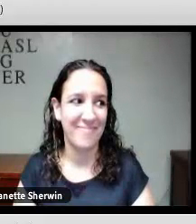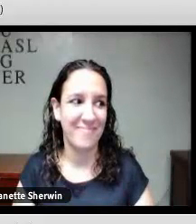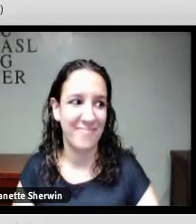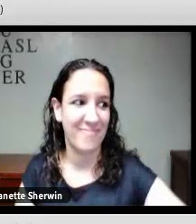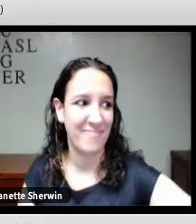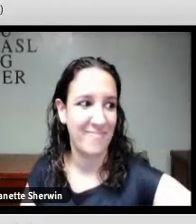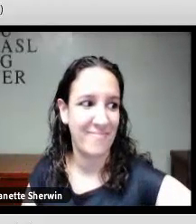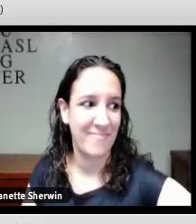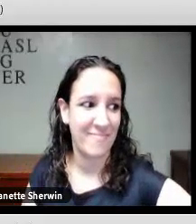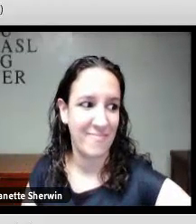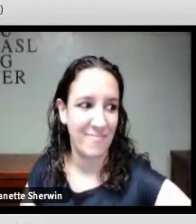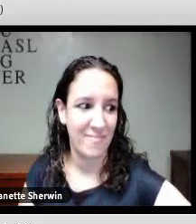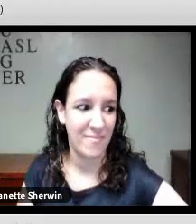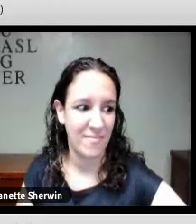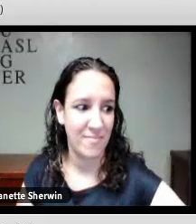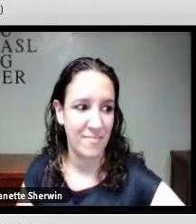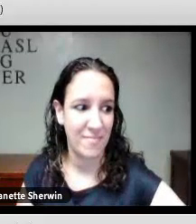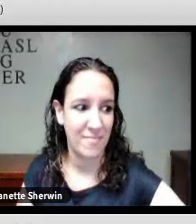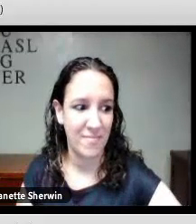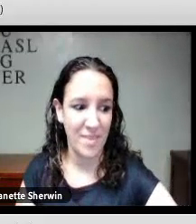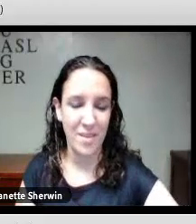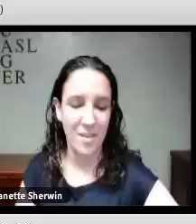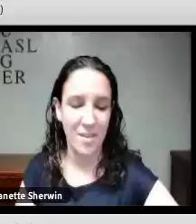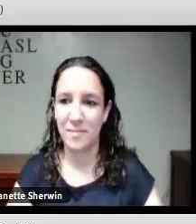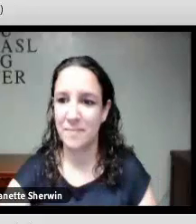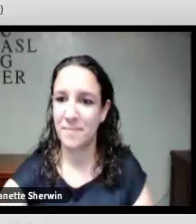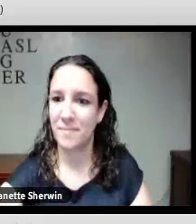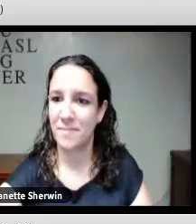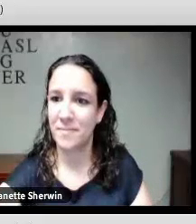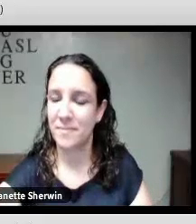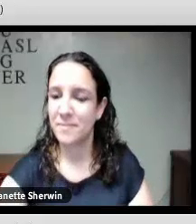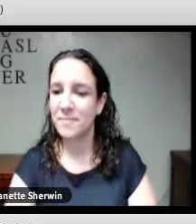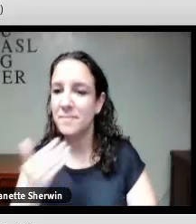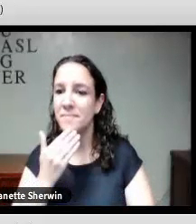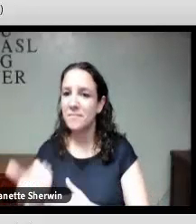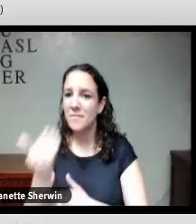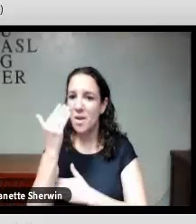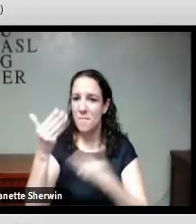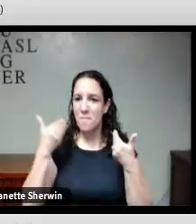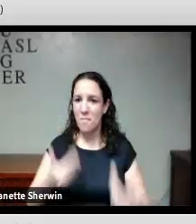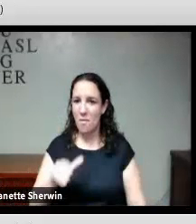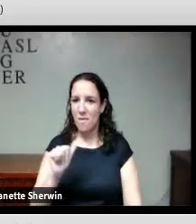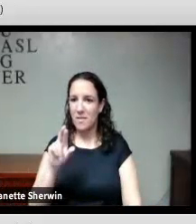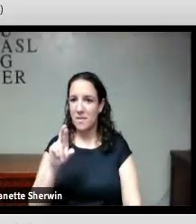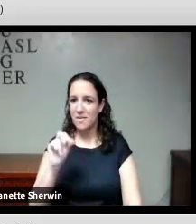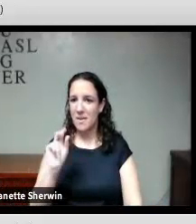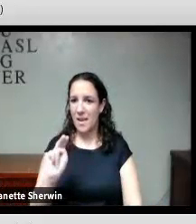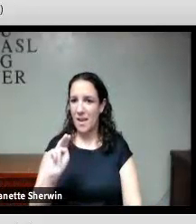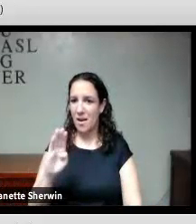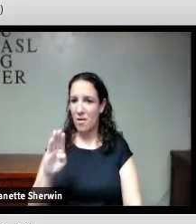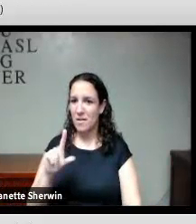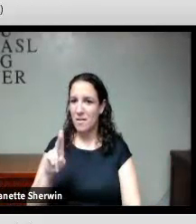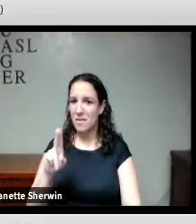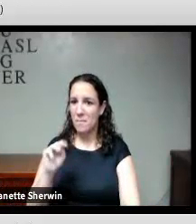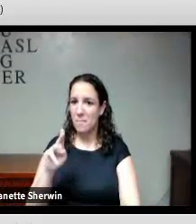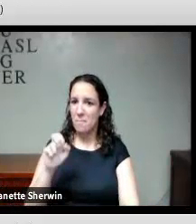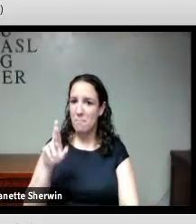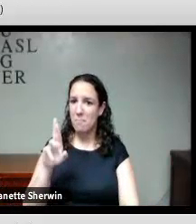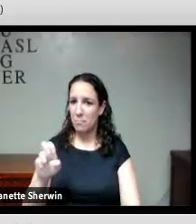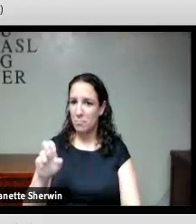All right, everyone. Good morning. I am Aaron Blumberg, Swiftland's Continuing Education Coordinator, and it is my pleasure to welcome you to today's